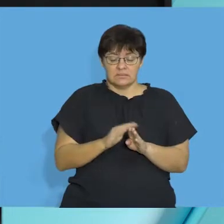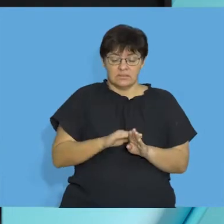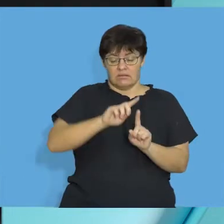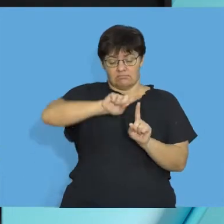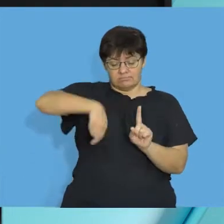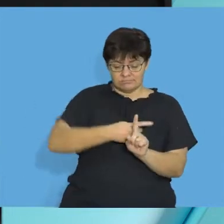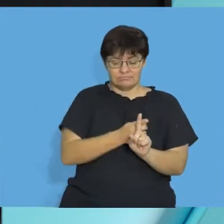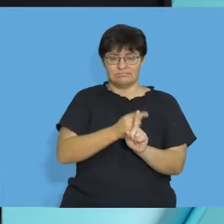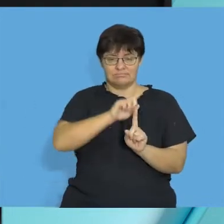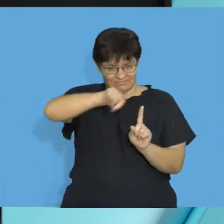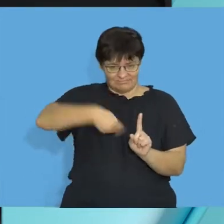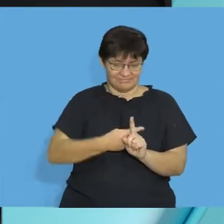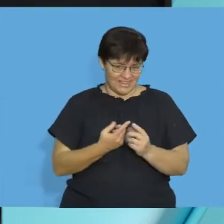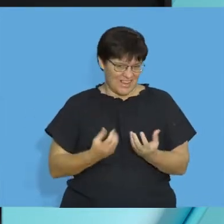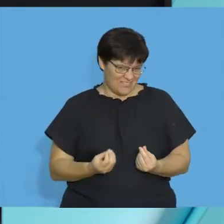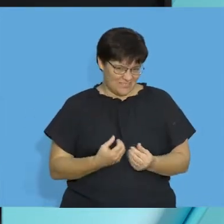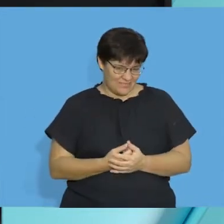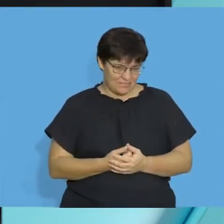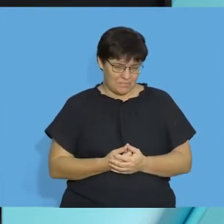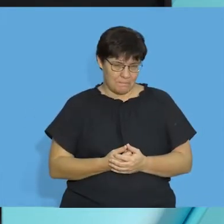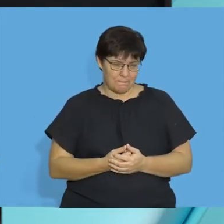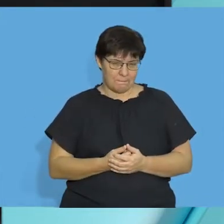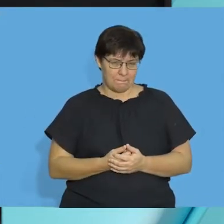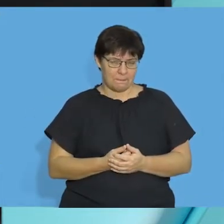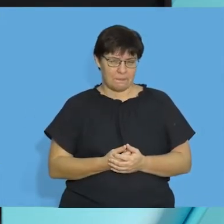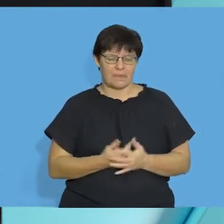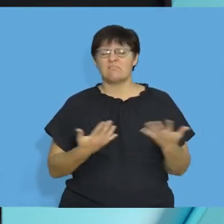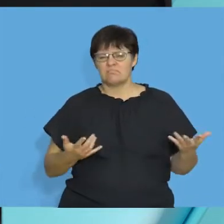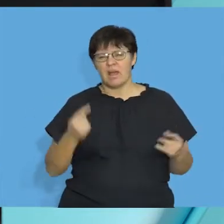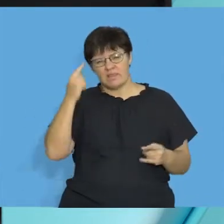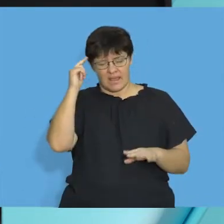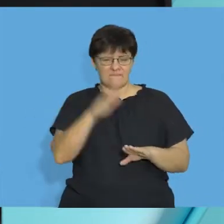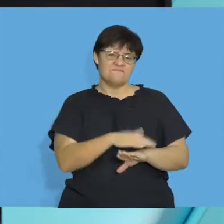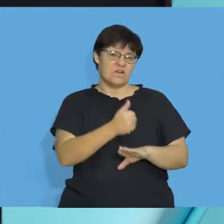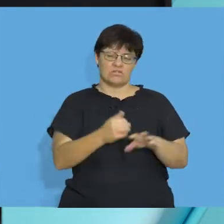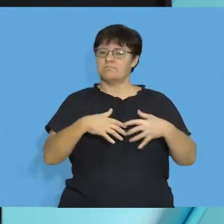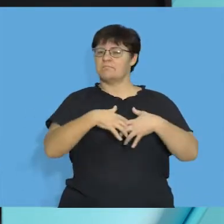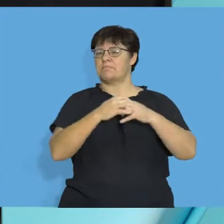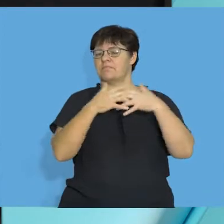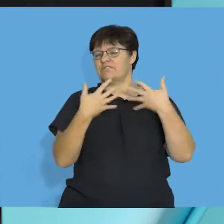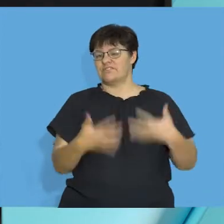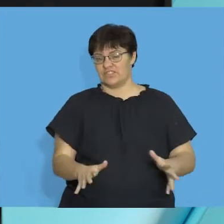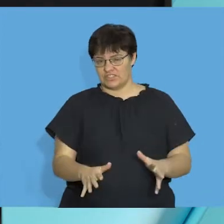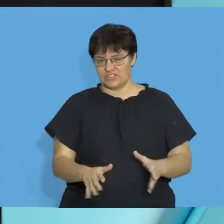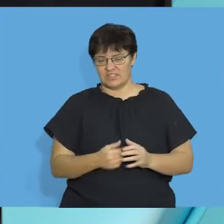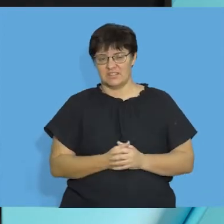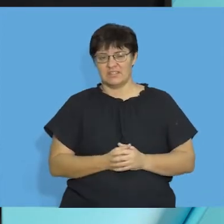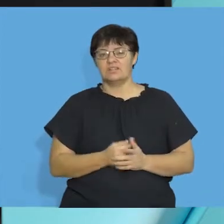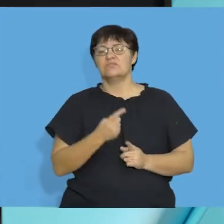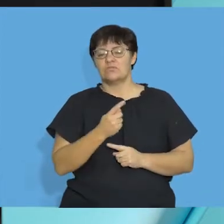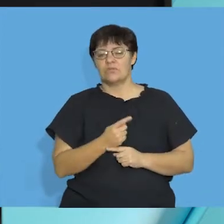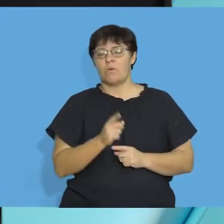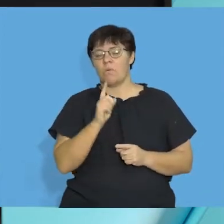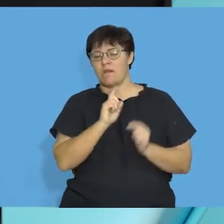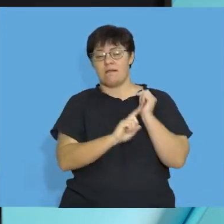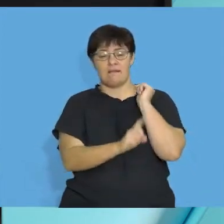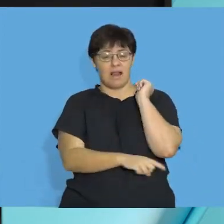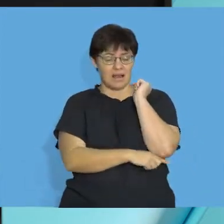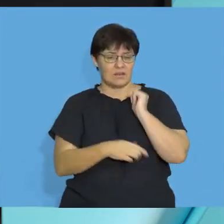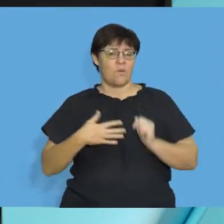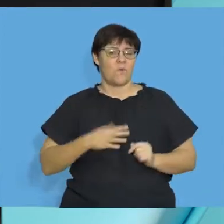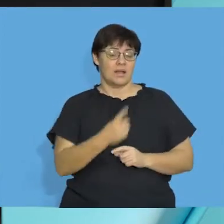current. Right, I think we've more or less laid the foundation for this section. There's just one last thing that I